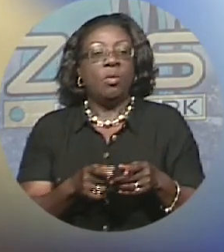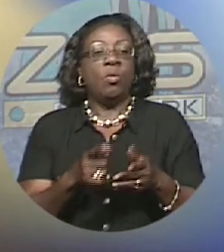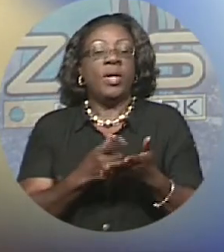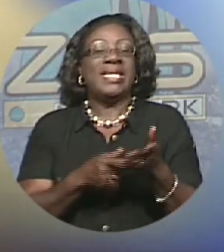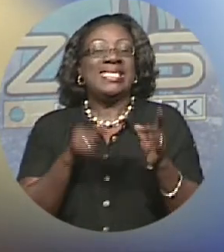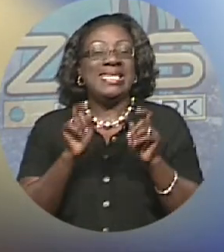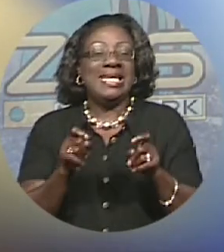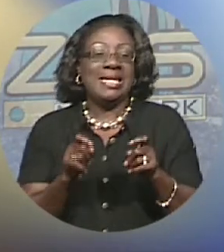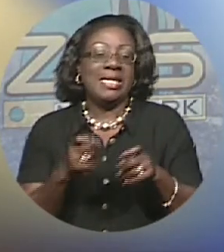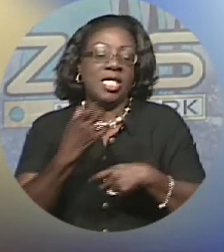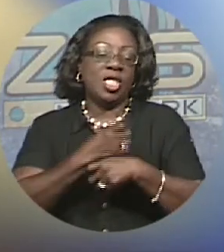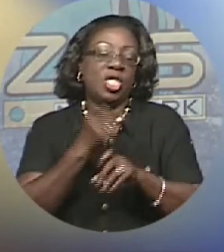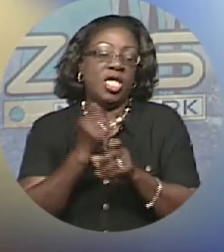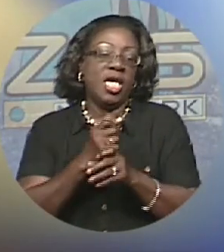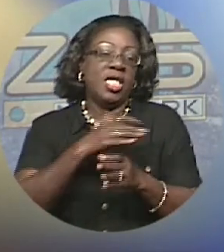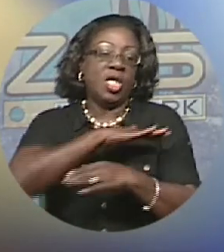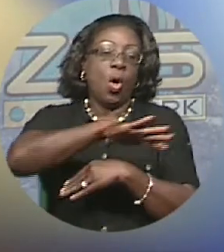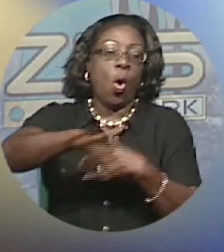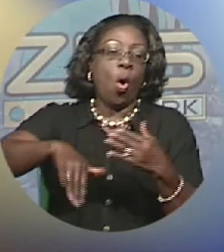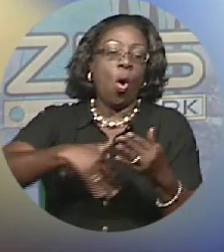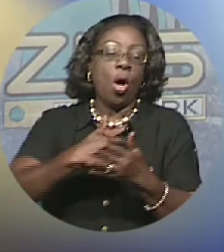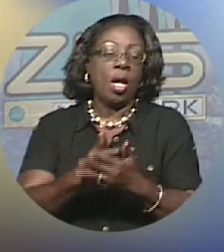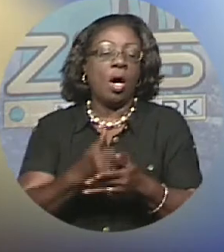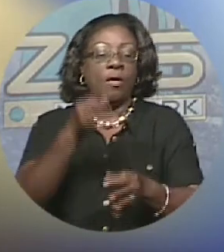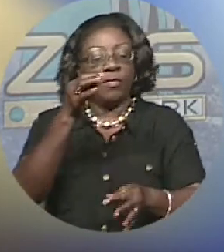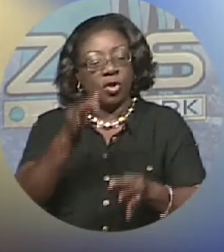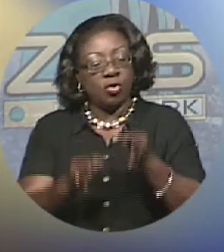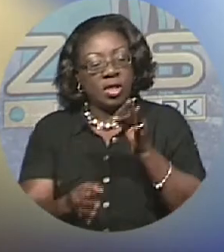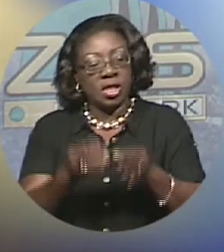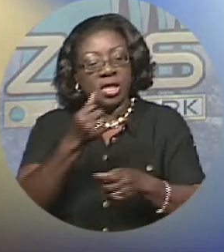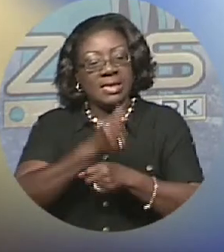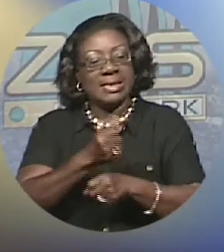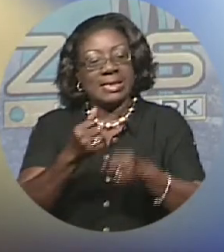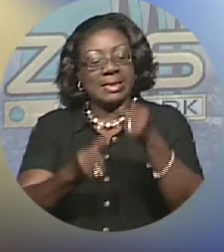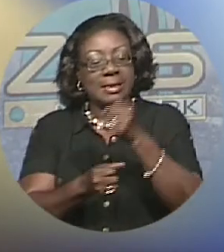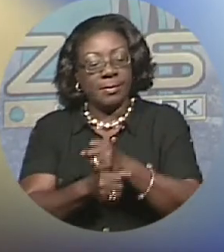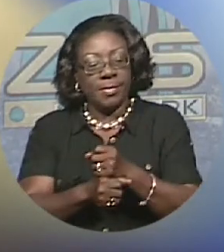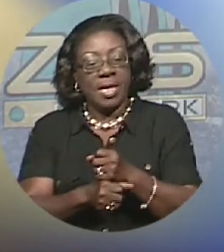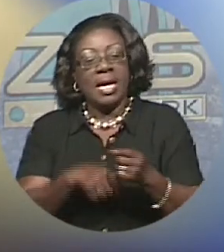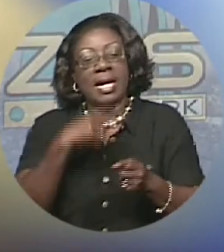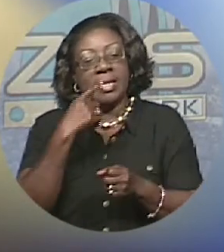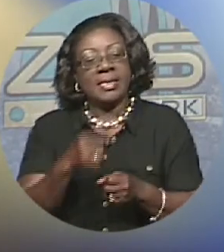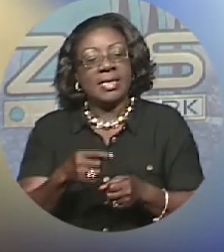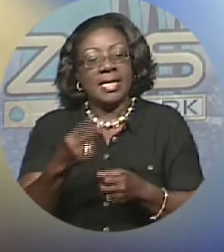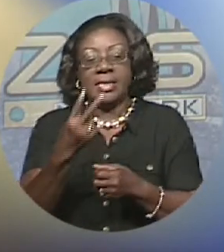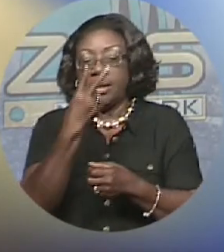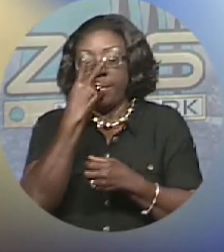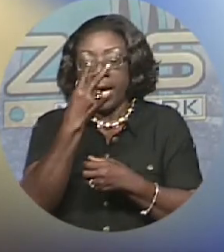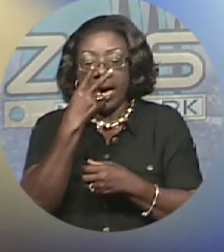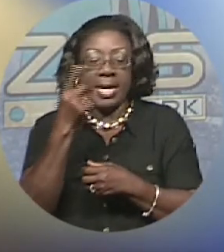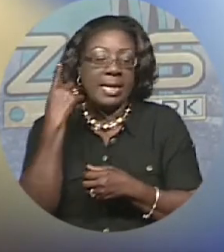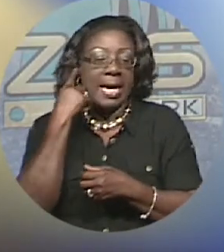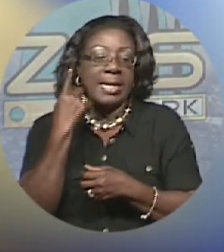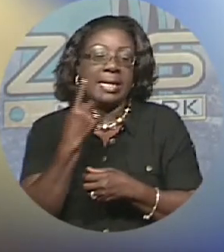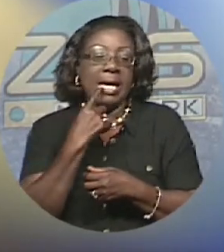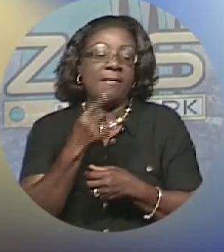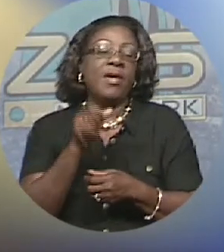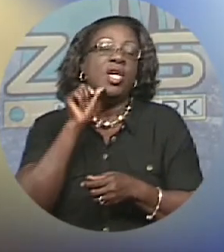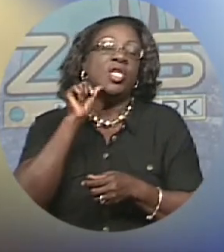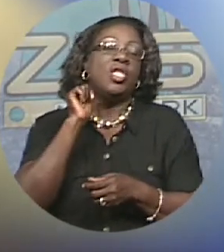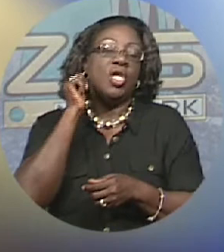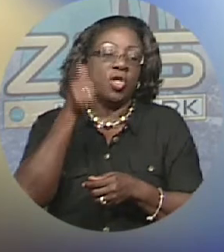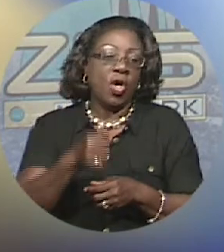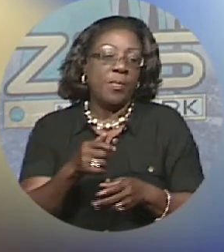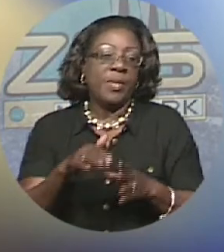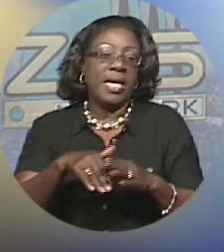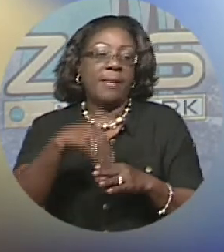Mr. Turnquest also called a clause in the bill that makes the blind and deaf ineligible for the jury pool discriminatory, noting that we cannot allow a